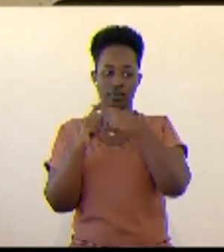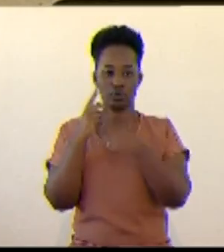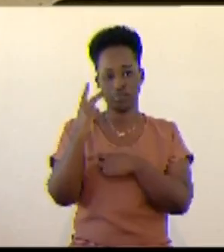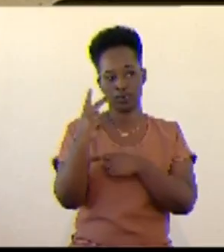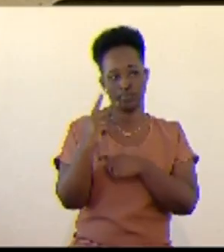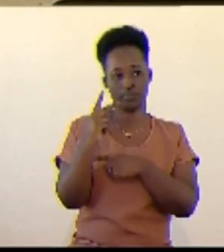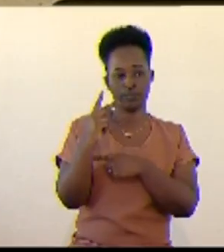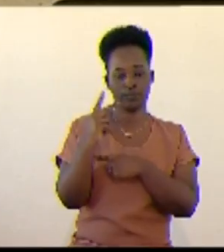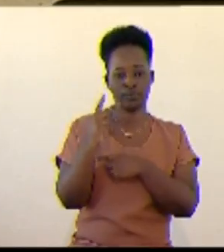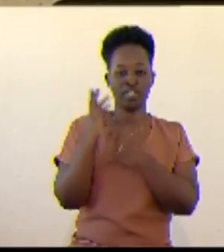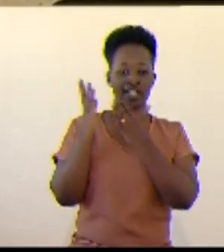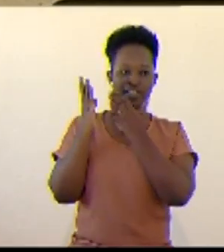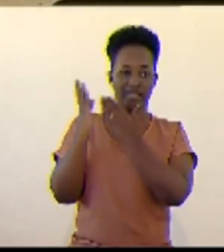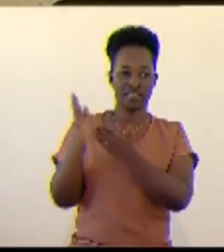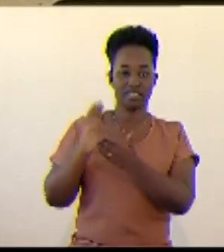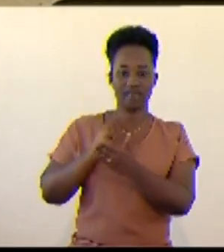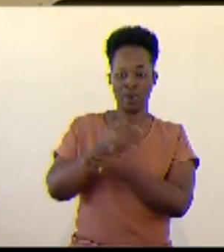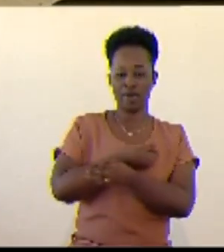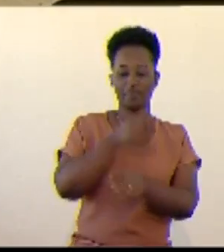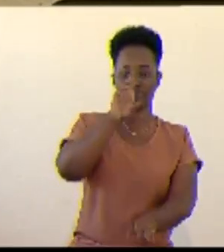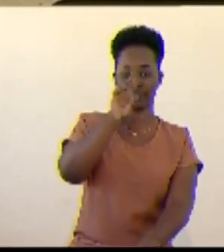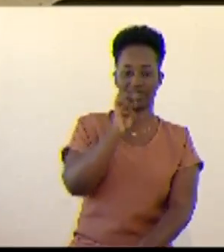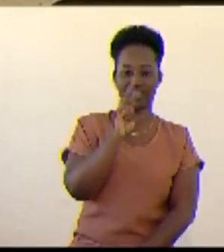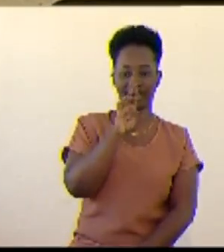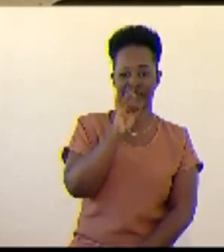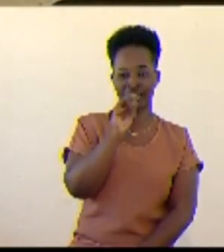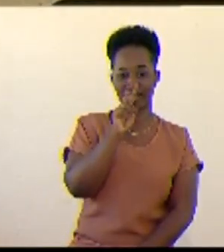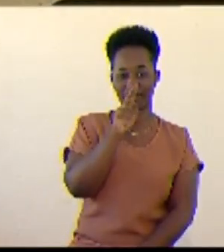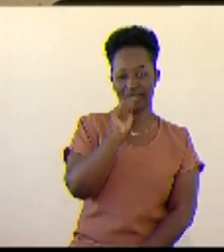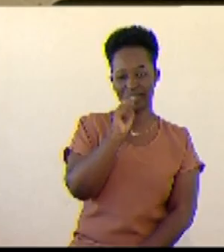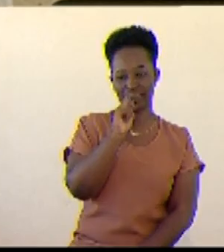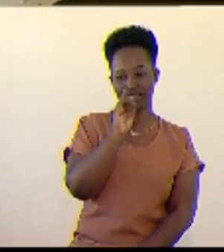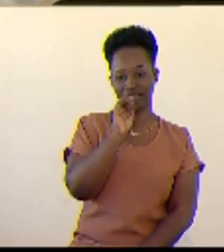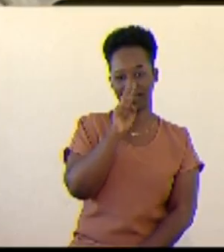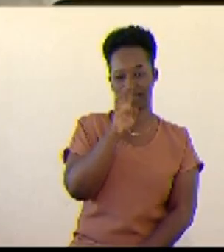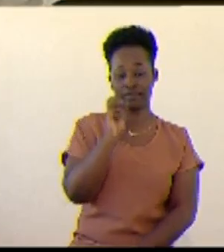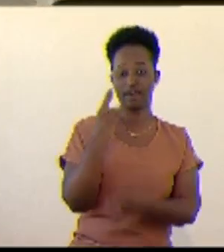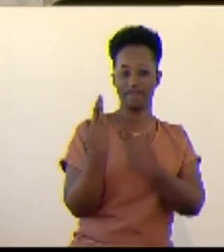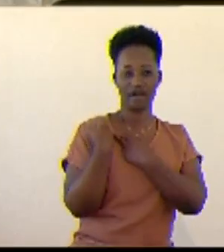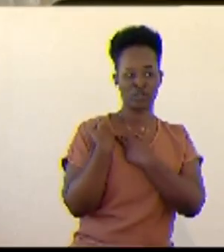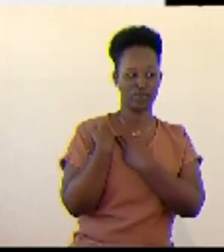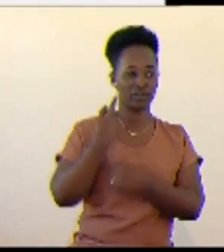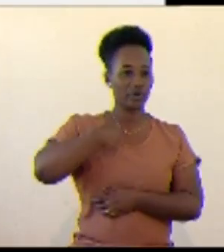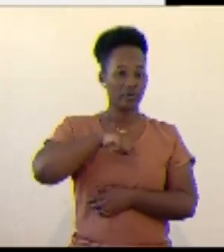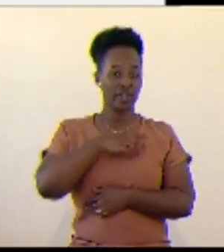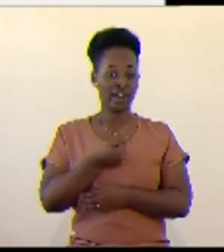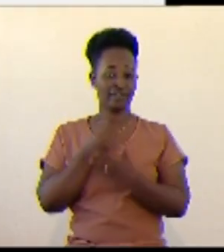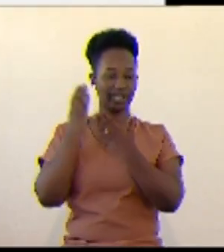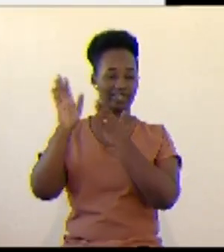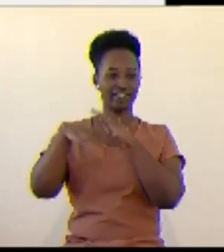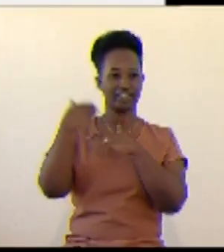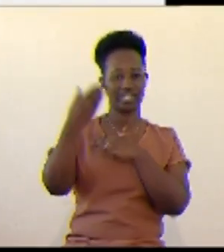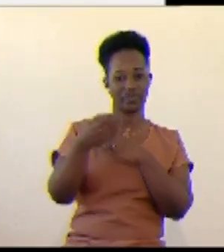plus 2. So that is our derivative function of this. Then we have that one. Then after we go to